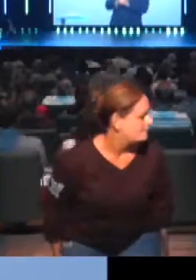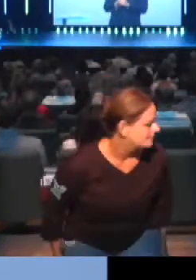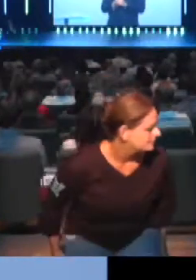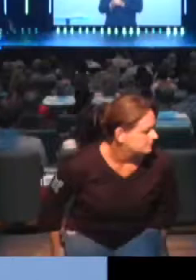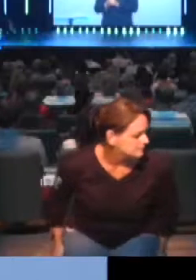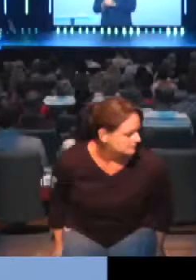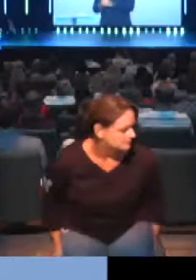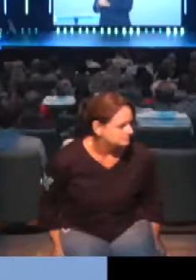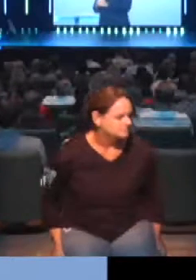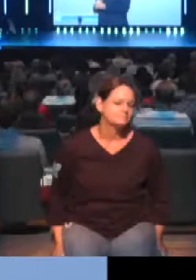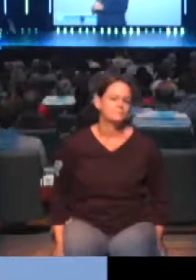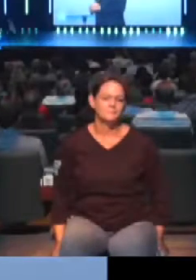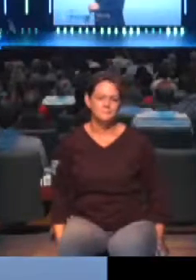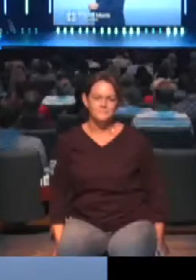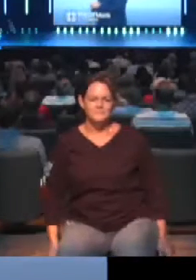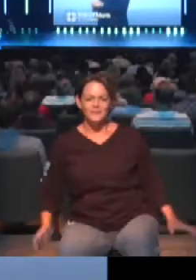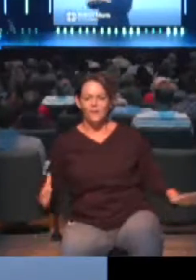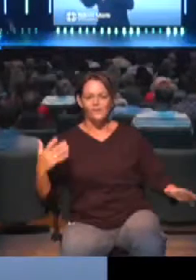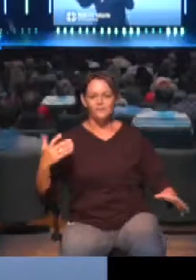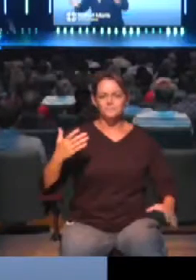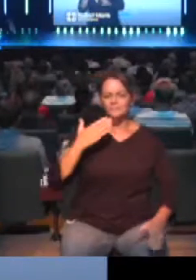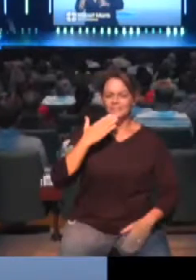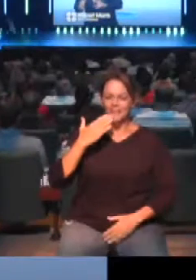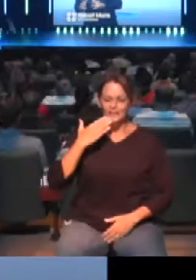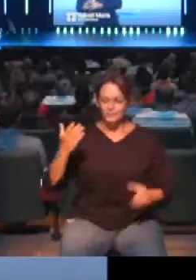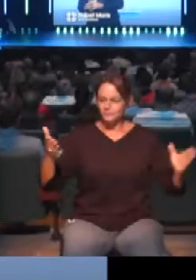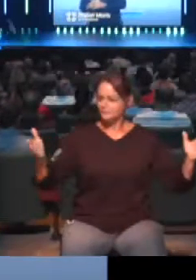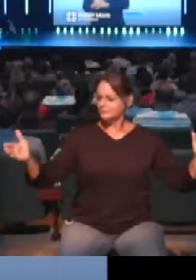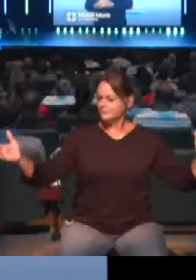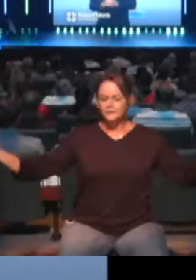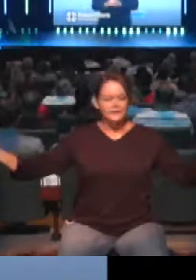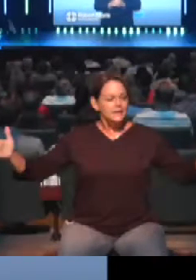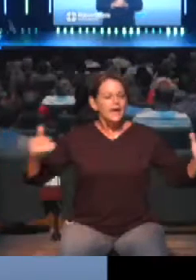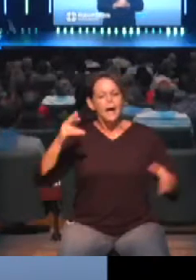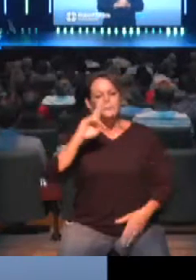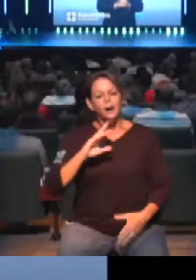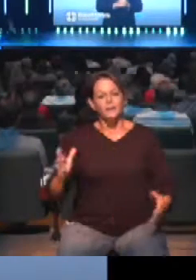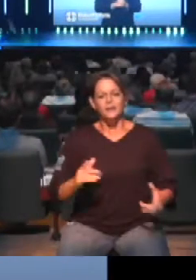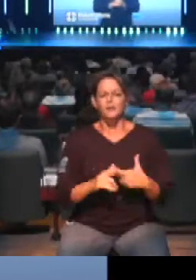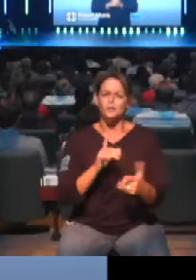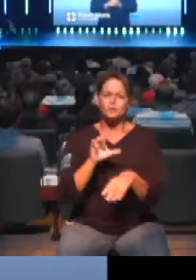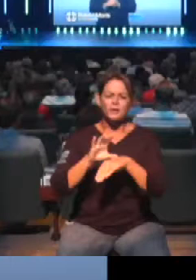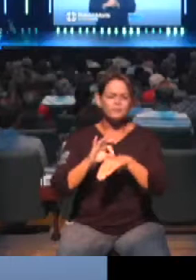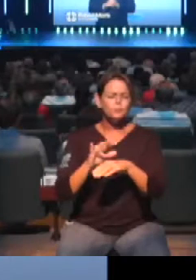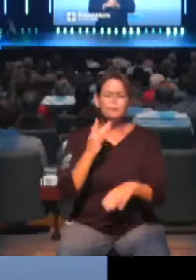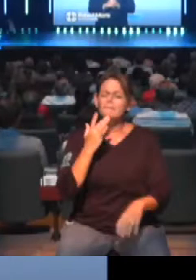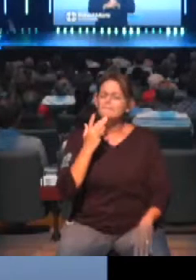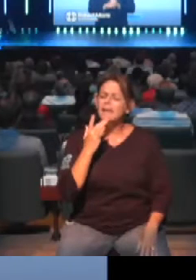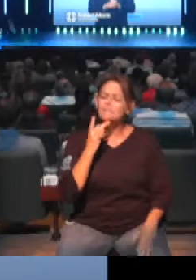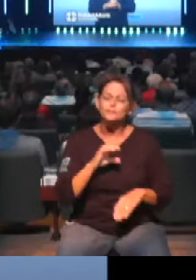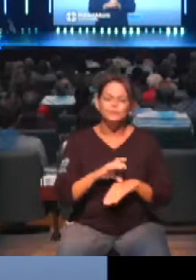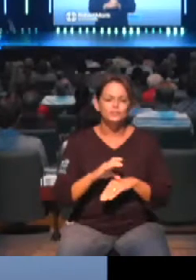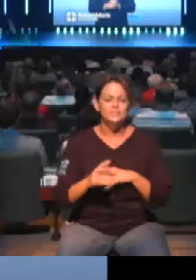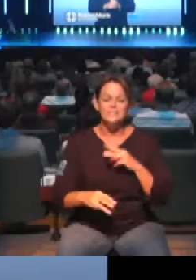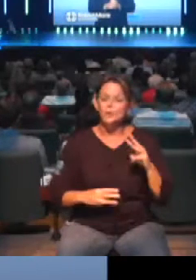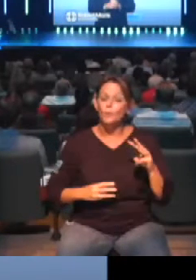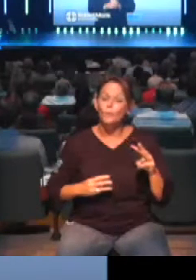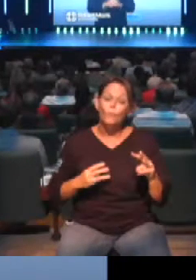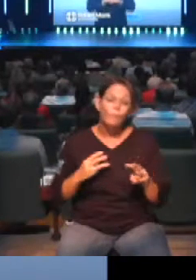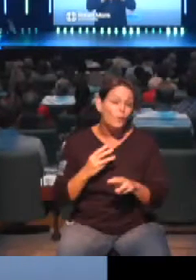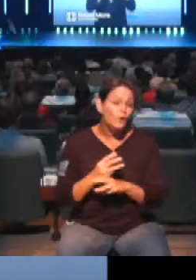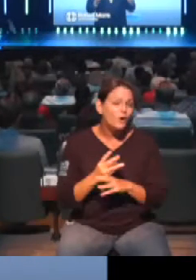to be here. Thank you. Thank you. I love Christ Fellowship. You're one of my favorite churches in the whole world, and I say